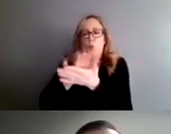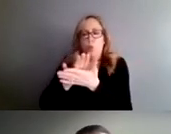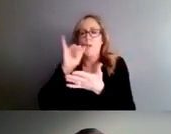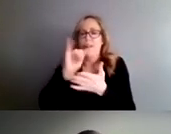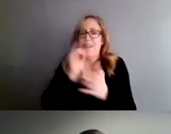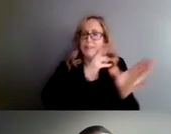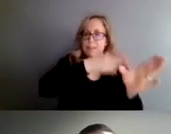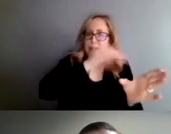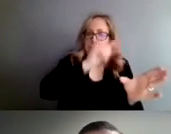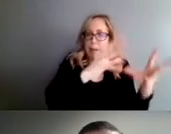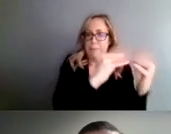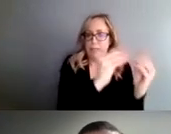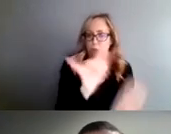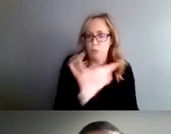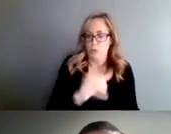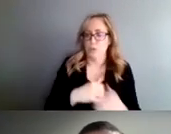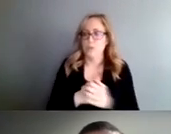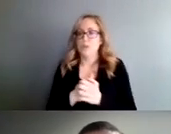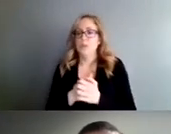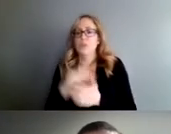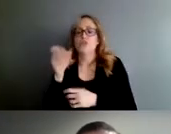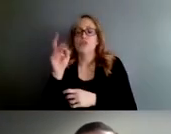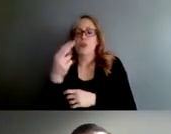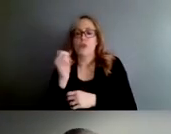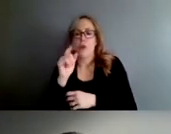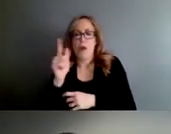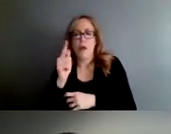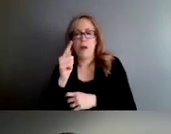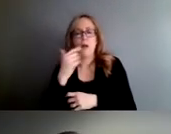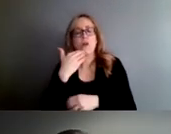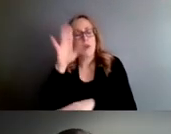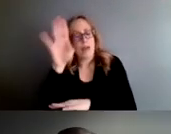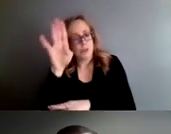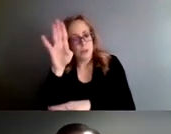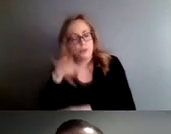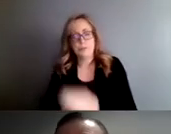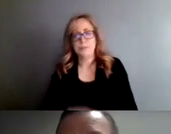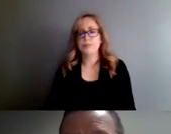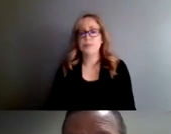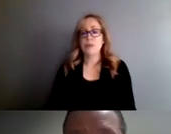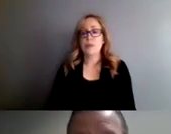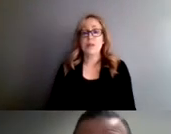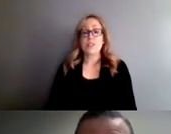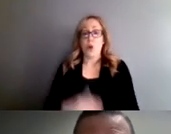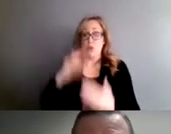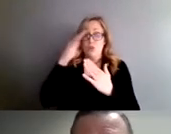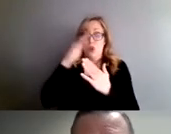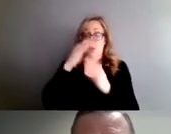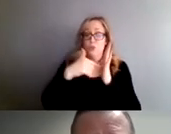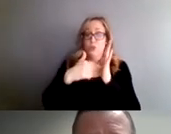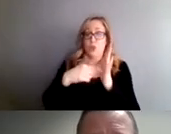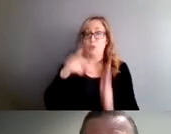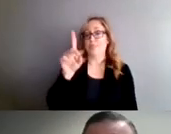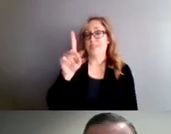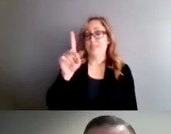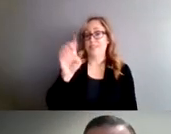Hall? Thank you, Dr. Boyd. Good afternoon, everyone. So at the top here, it shows that DESE has